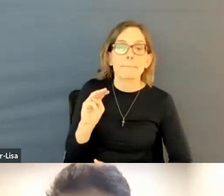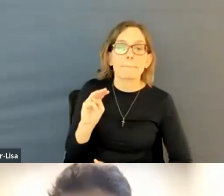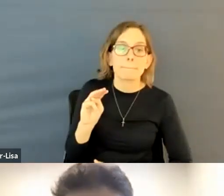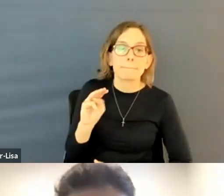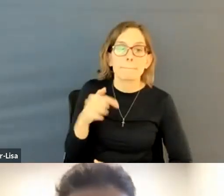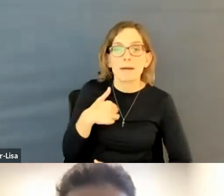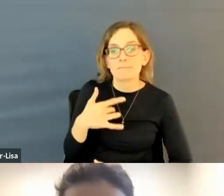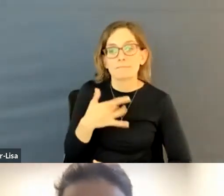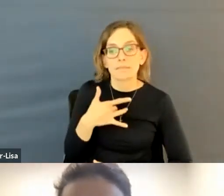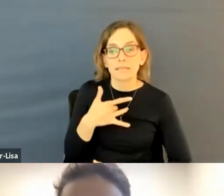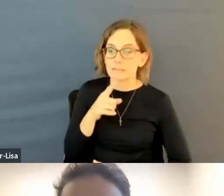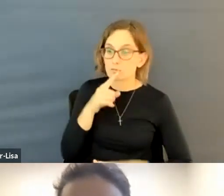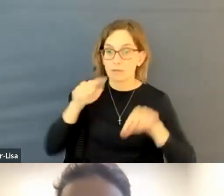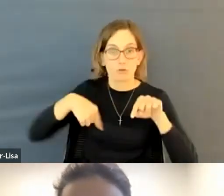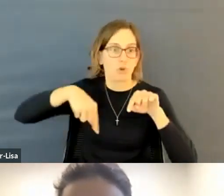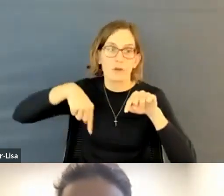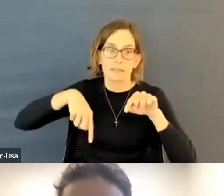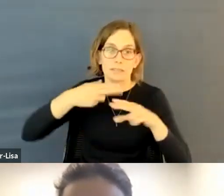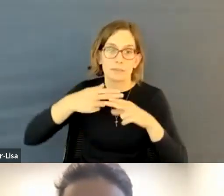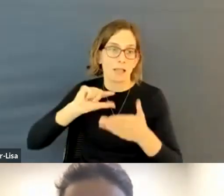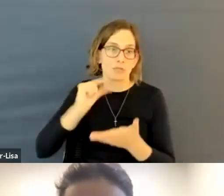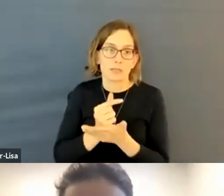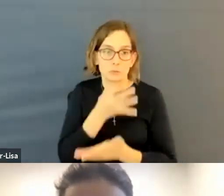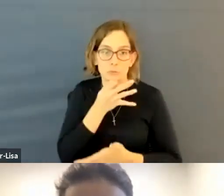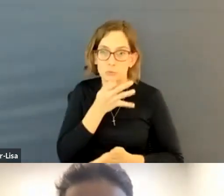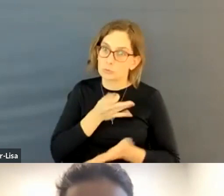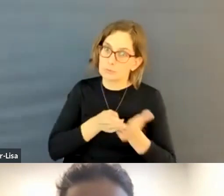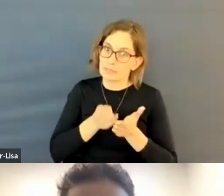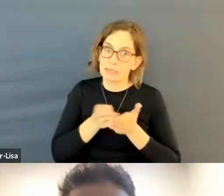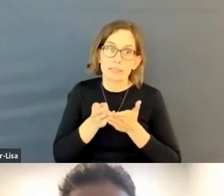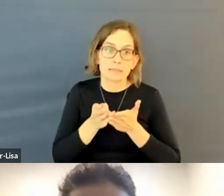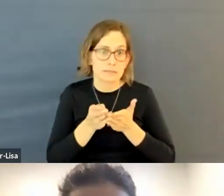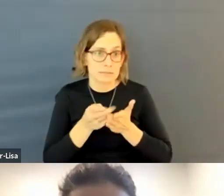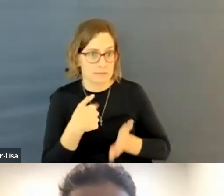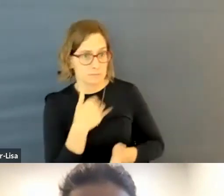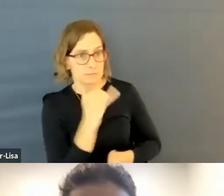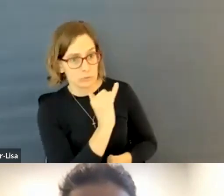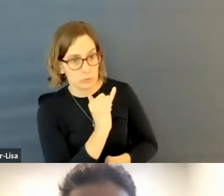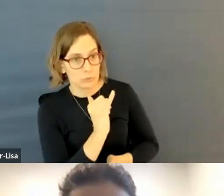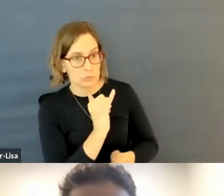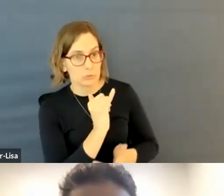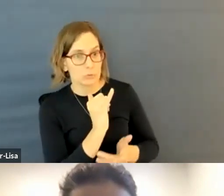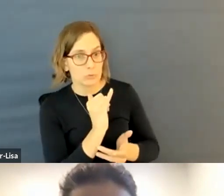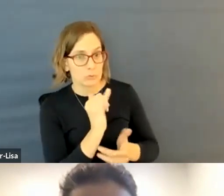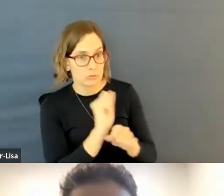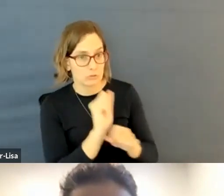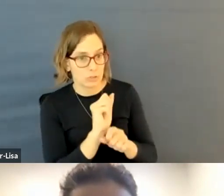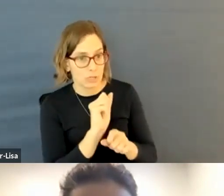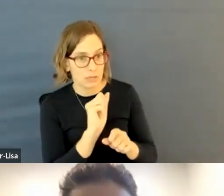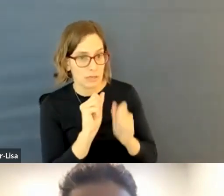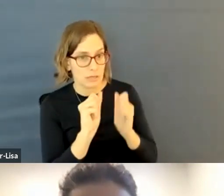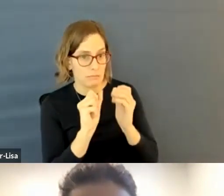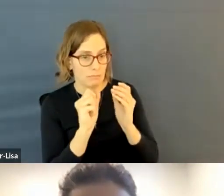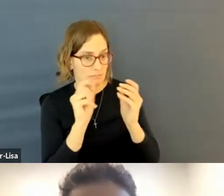I'm feeling super nervous about graduating, to be honest. Yeah, no, I am too. I mean, the job market has really sucked